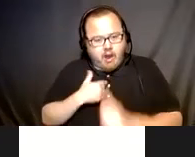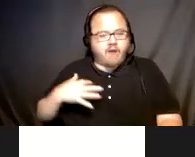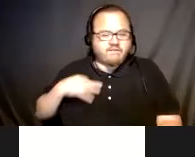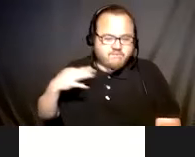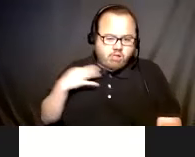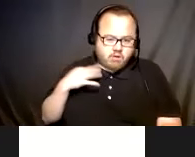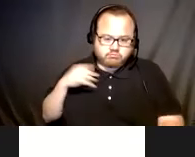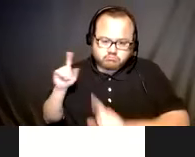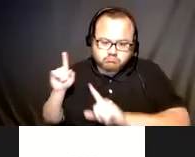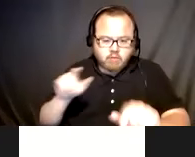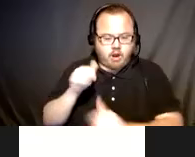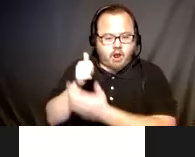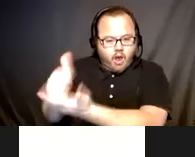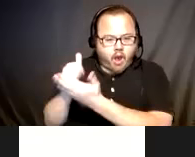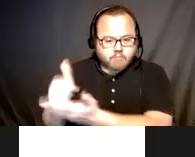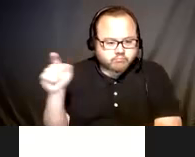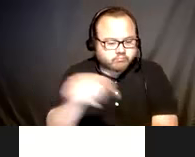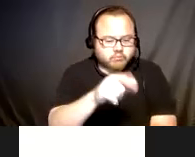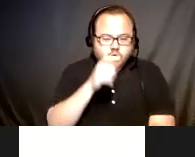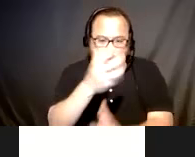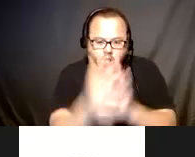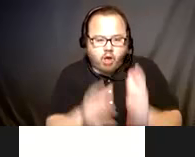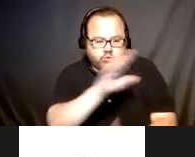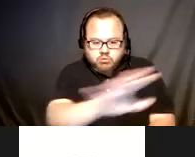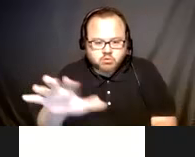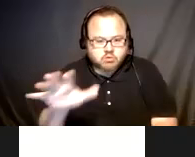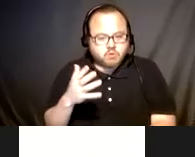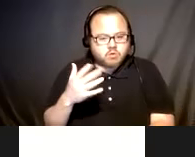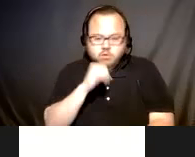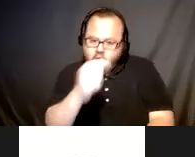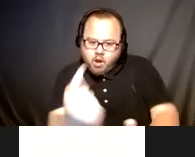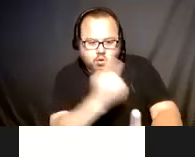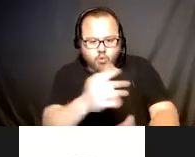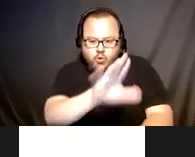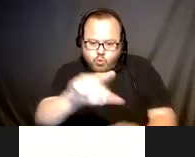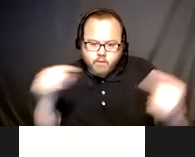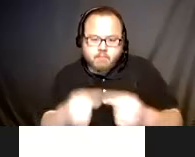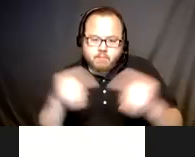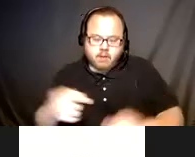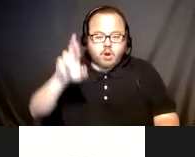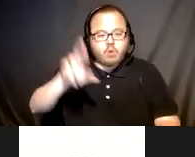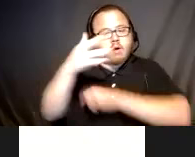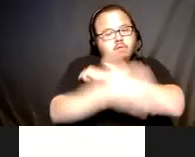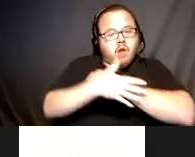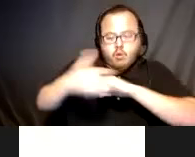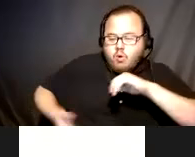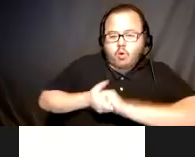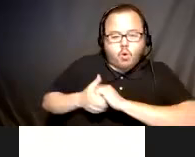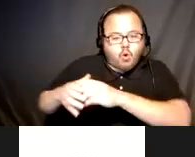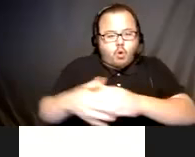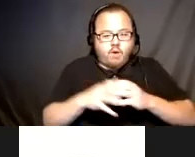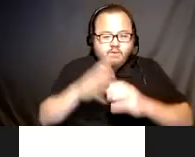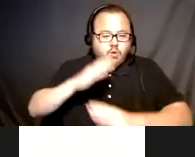volunteering and helping others, loss survivors, know they are not alone in their pain. The Riverside County Coalition for